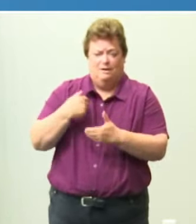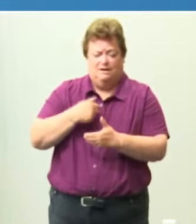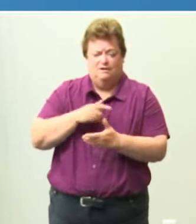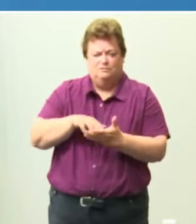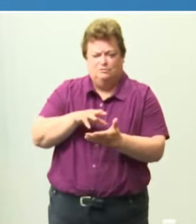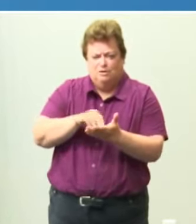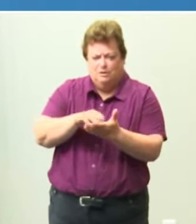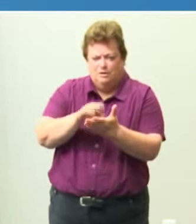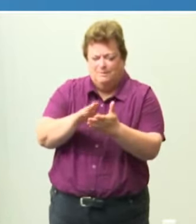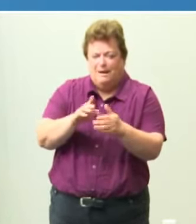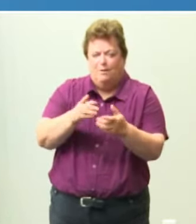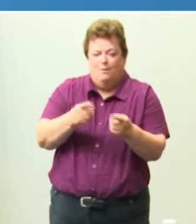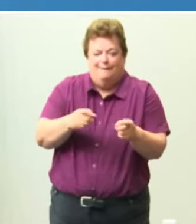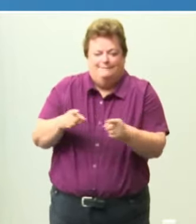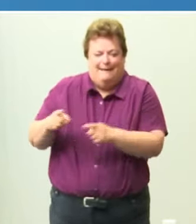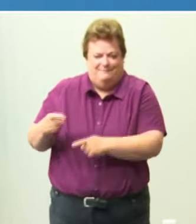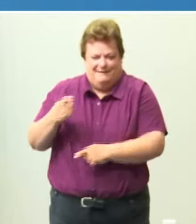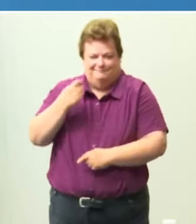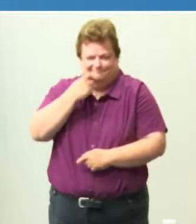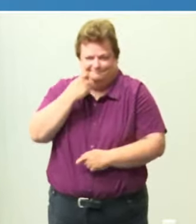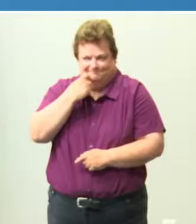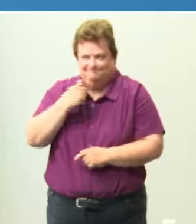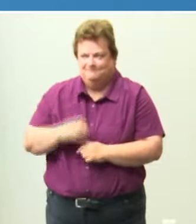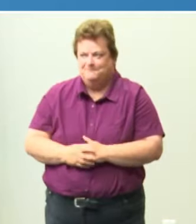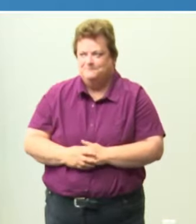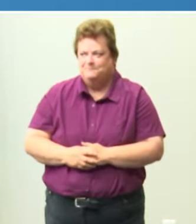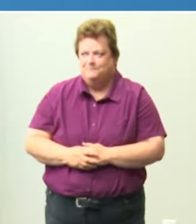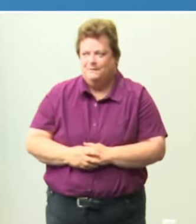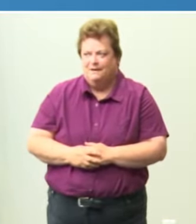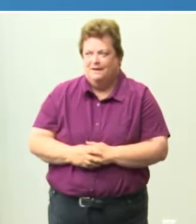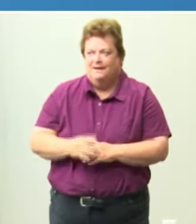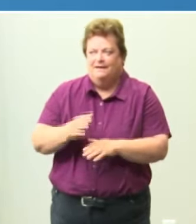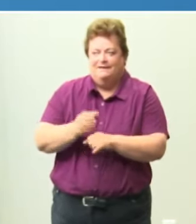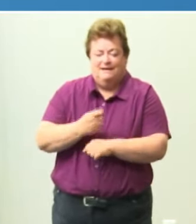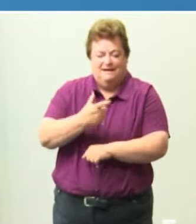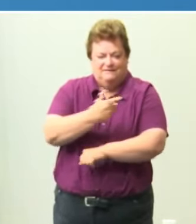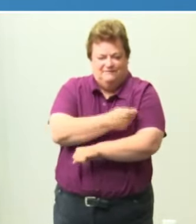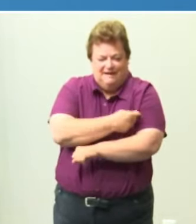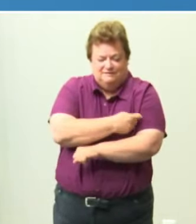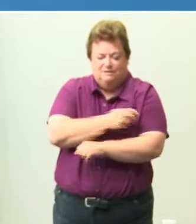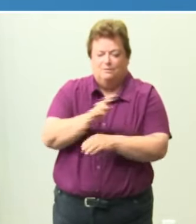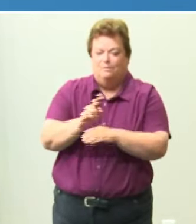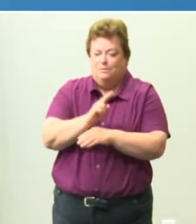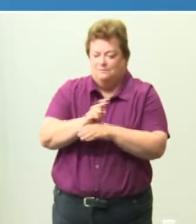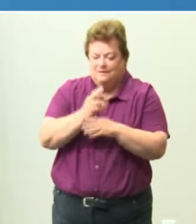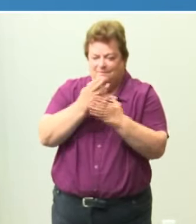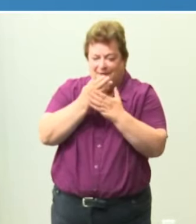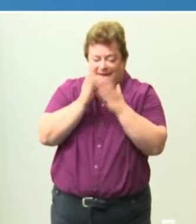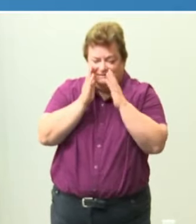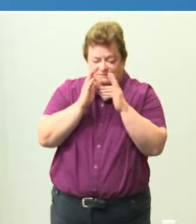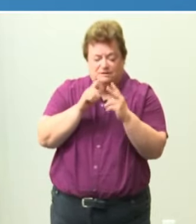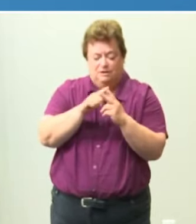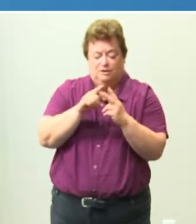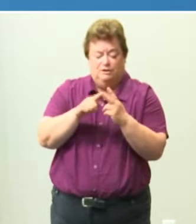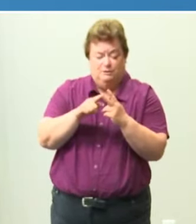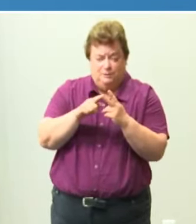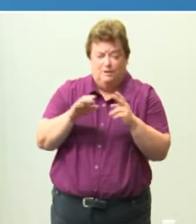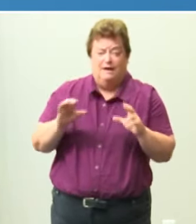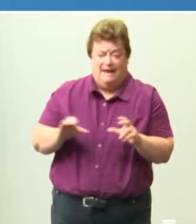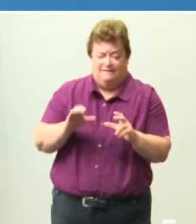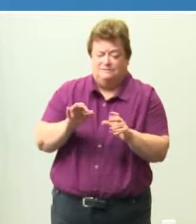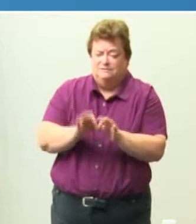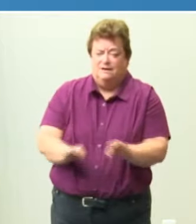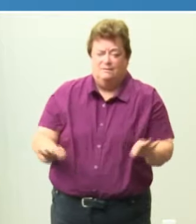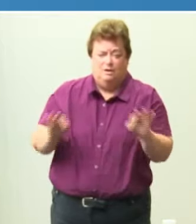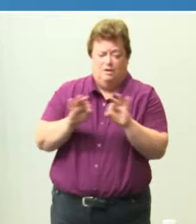learn about the latest local developments. Getting vaccinated and wearing a mask. These are two actions that are